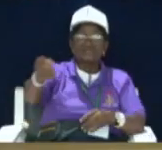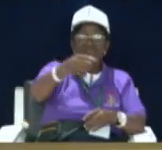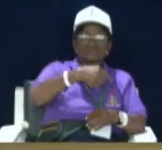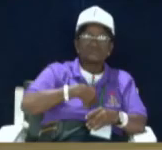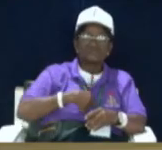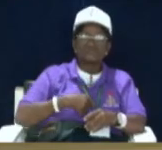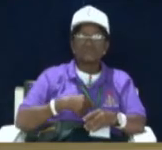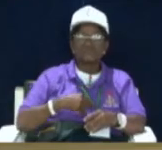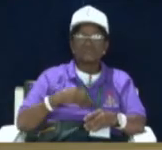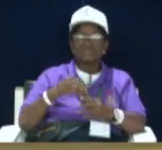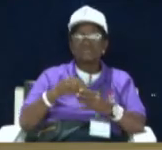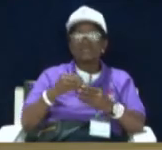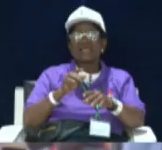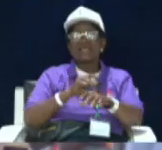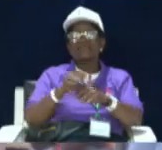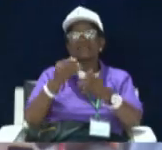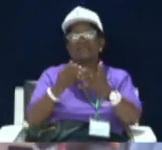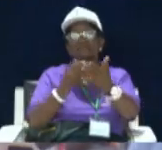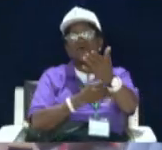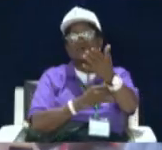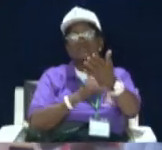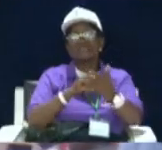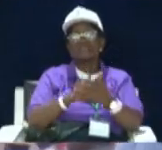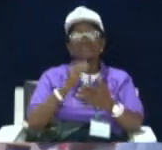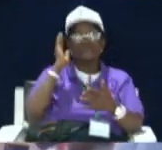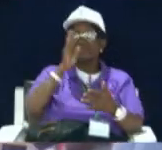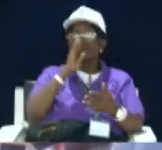la ro kutukutu adara fun yin